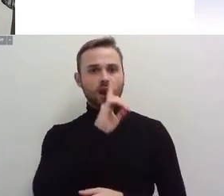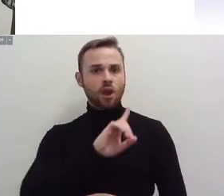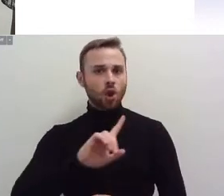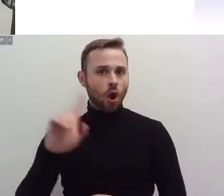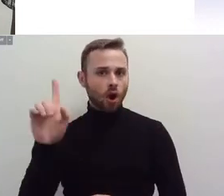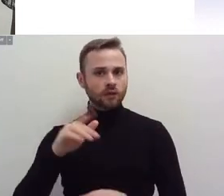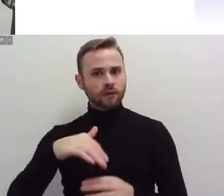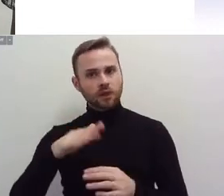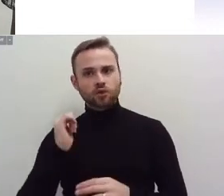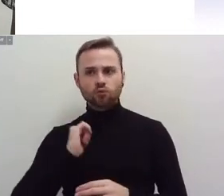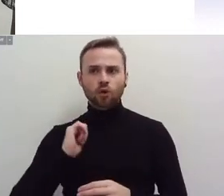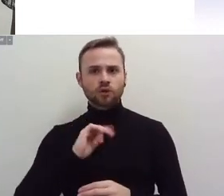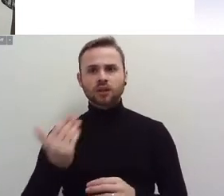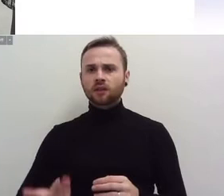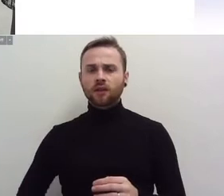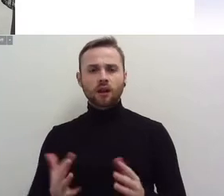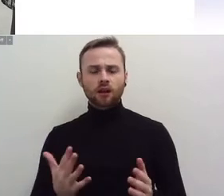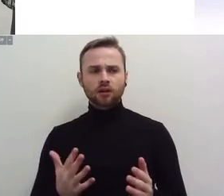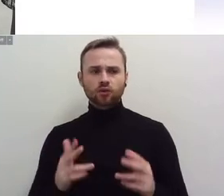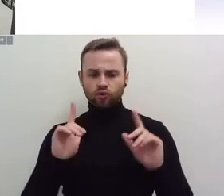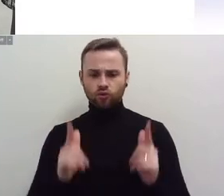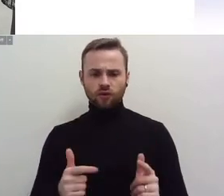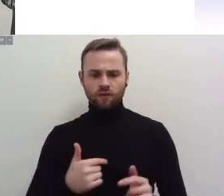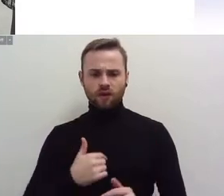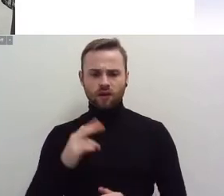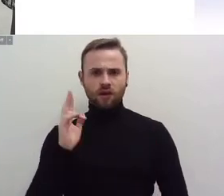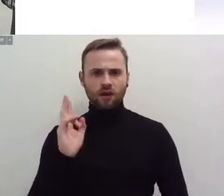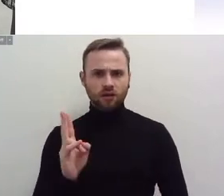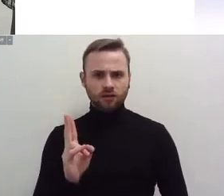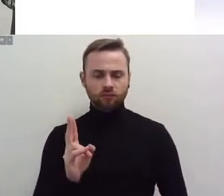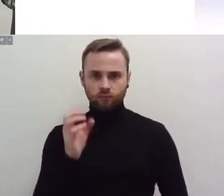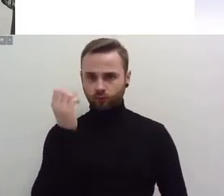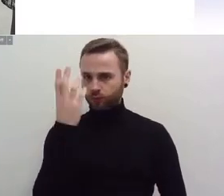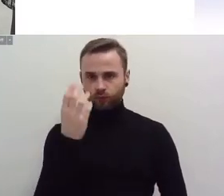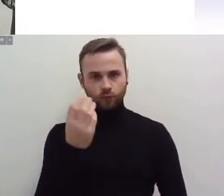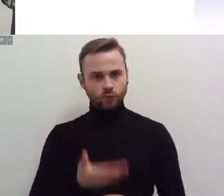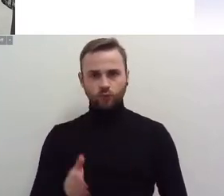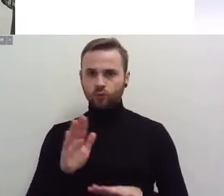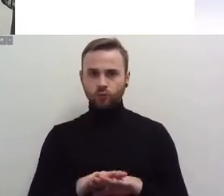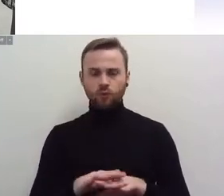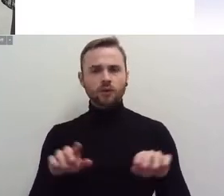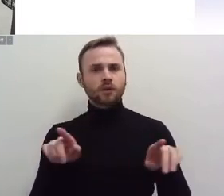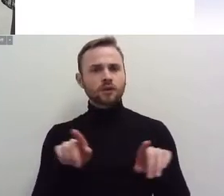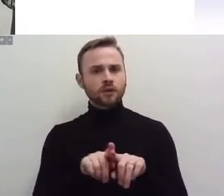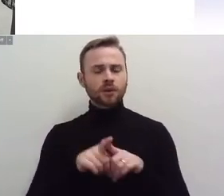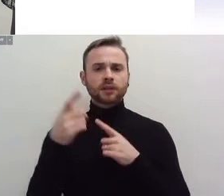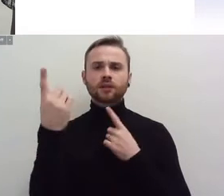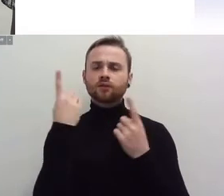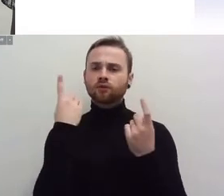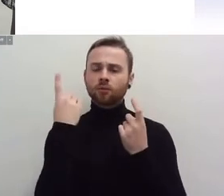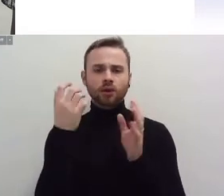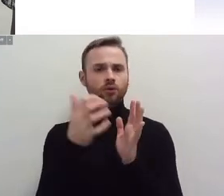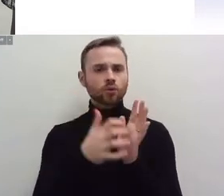the information about how things are working in general on a national level. So that made it very difficult for us to